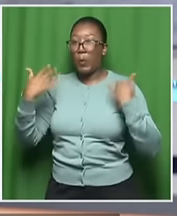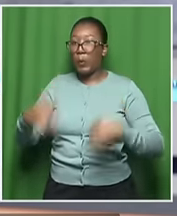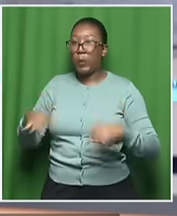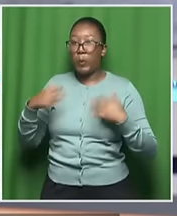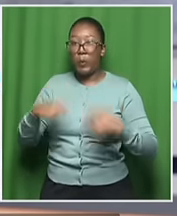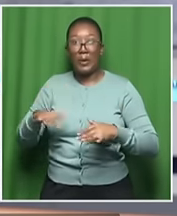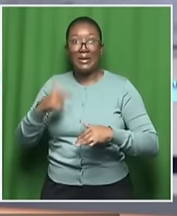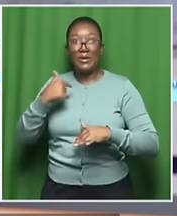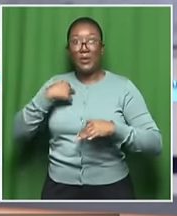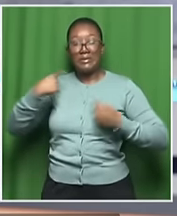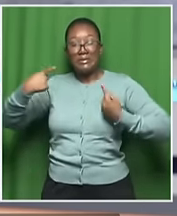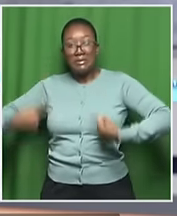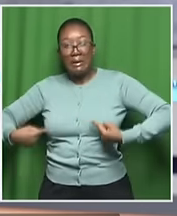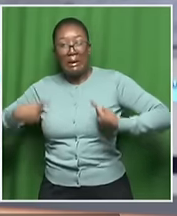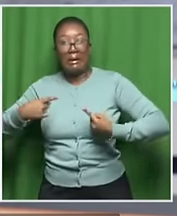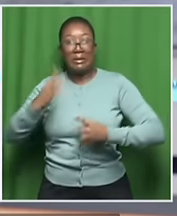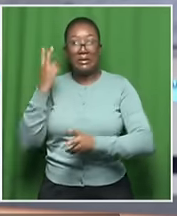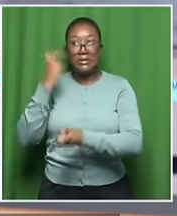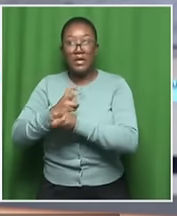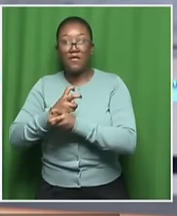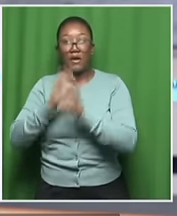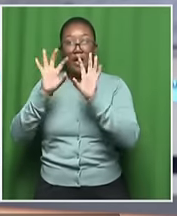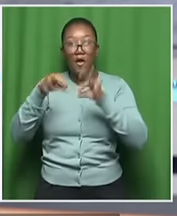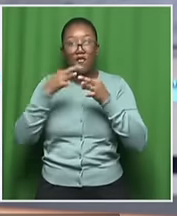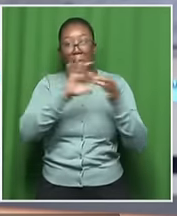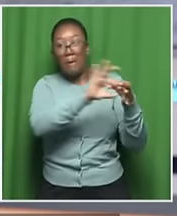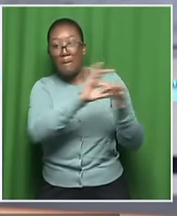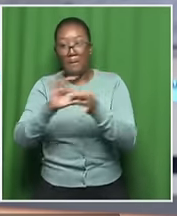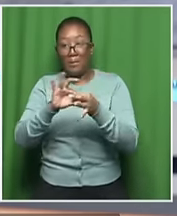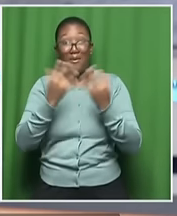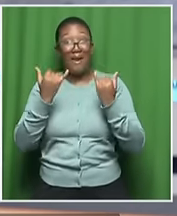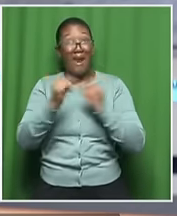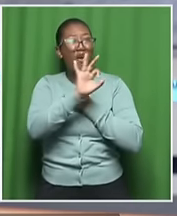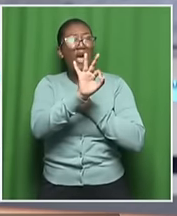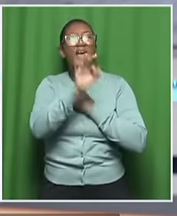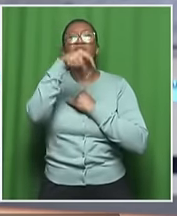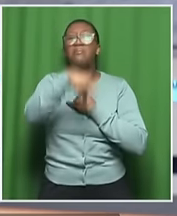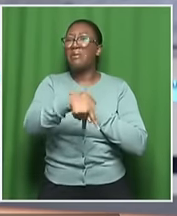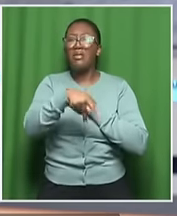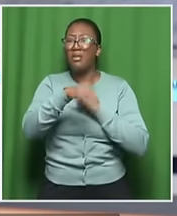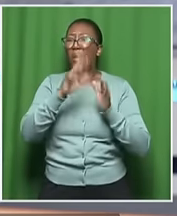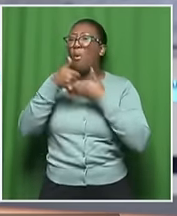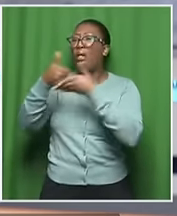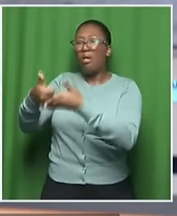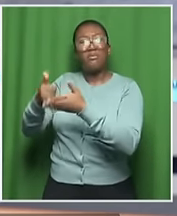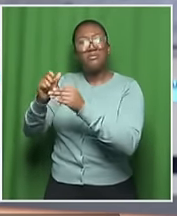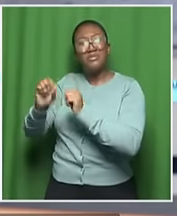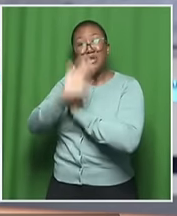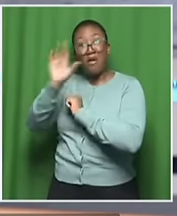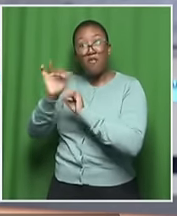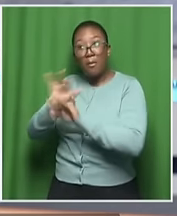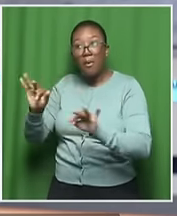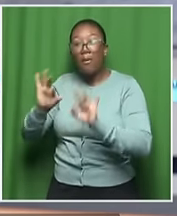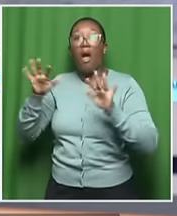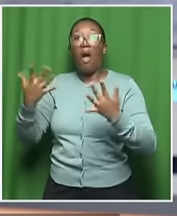that front. So what would the Freedom Front Plus do in order to try and get us back on a positive trajectory in that